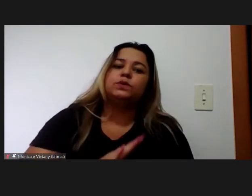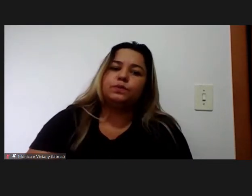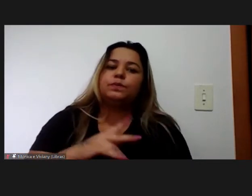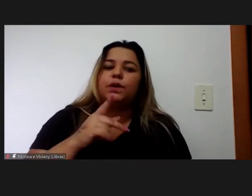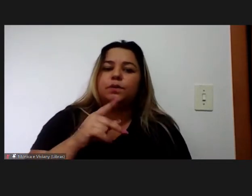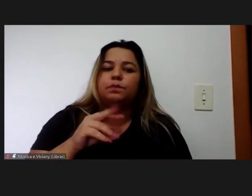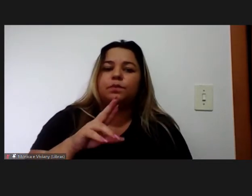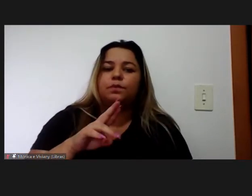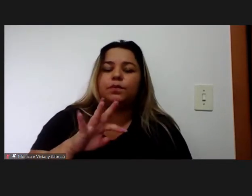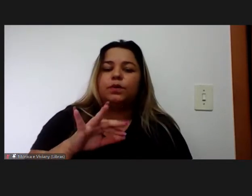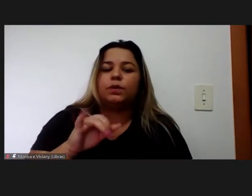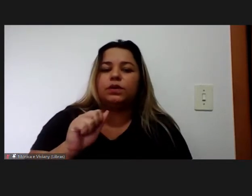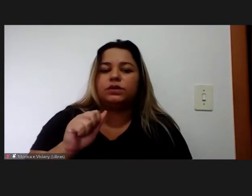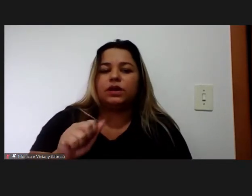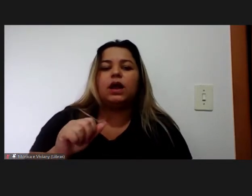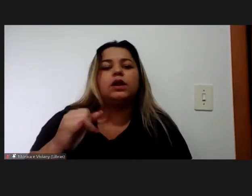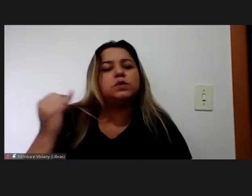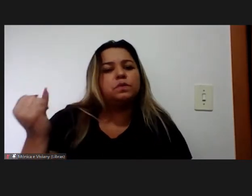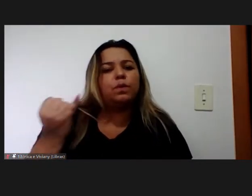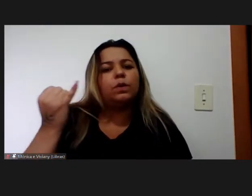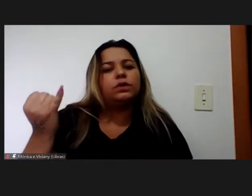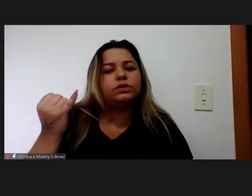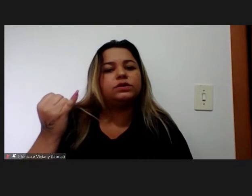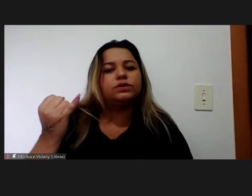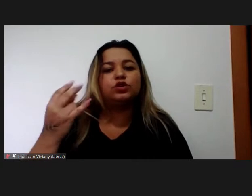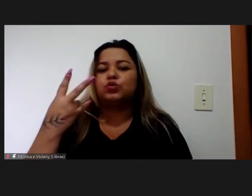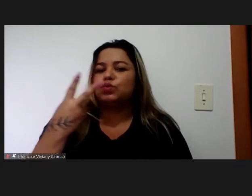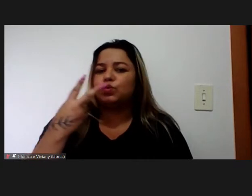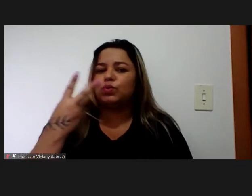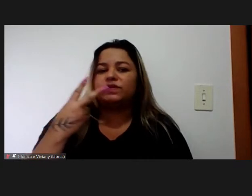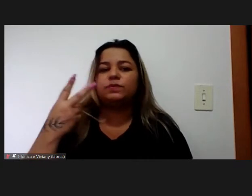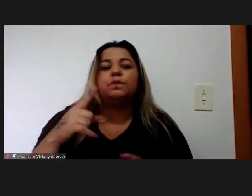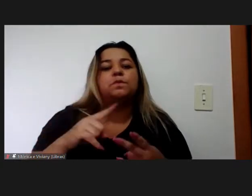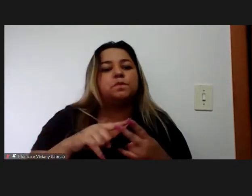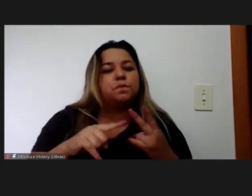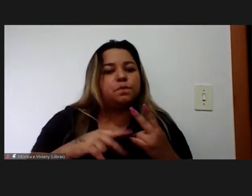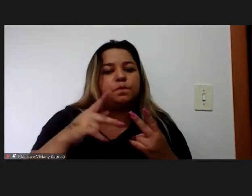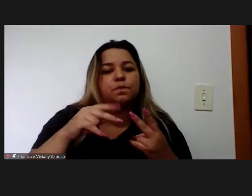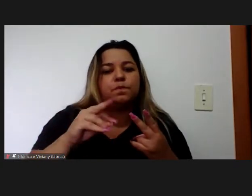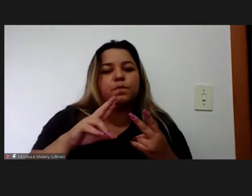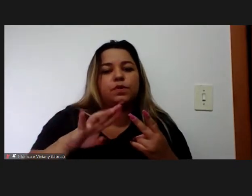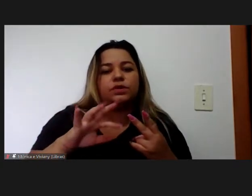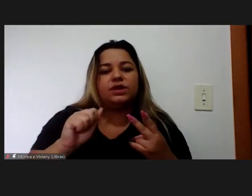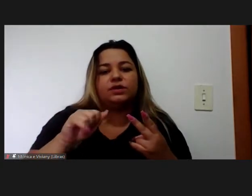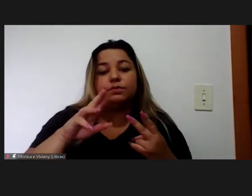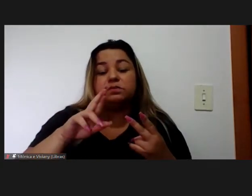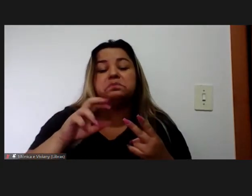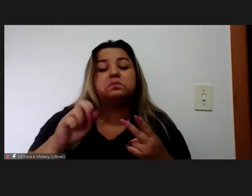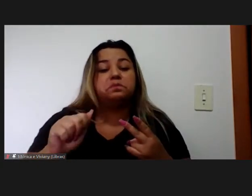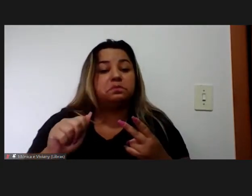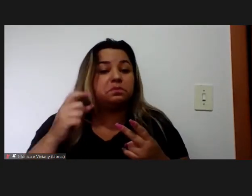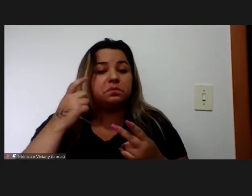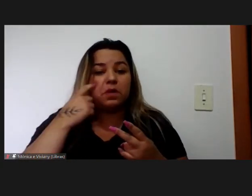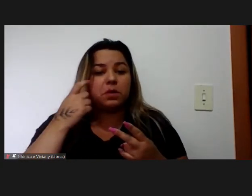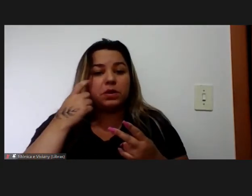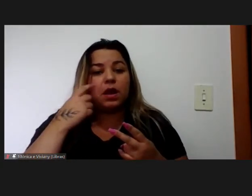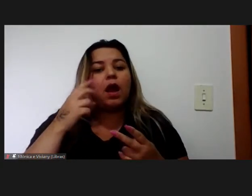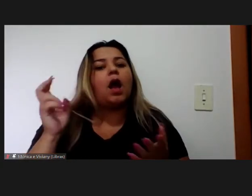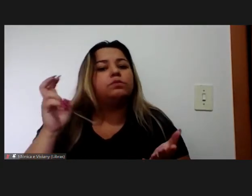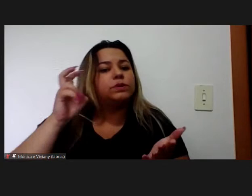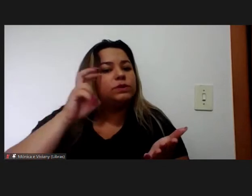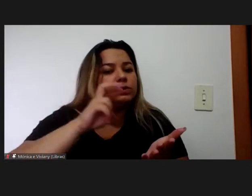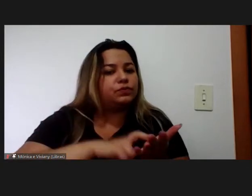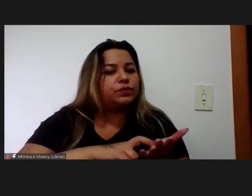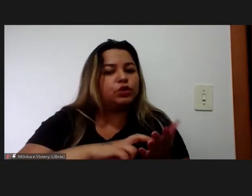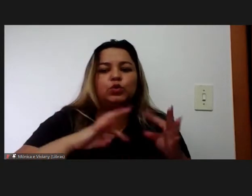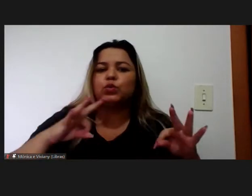another decree, the important one, actually two decrees for the primary attention in Brazil, which